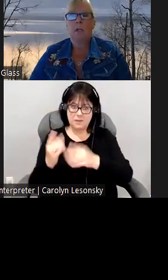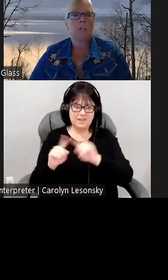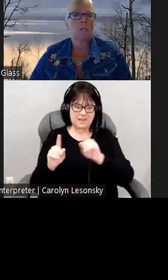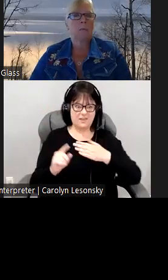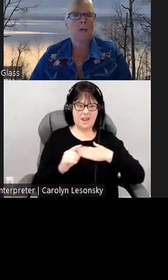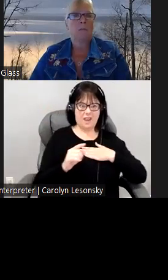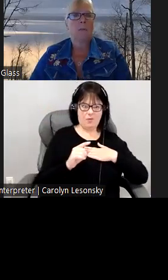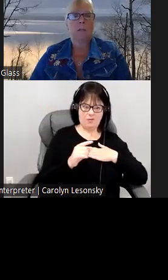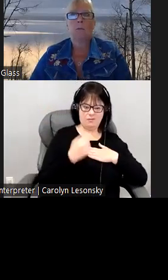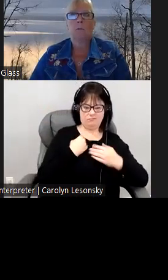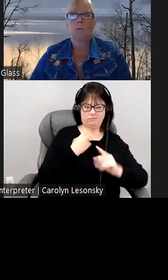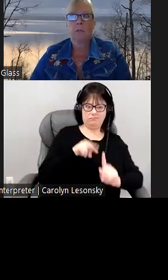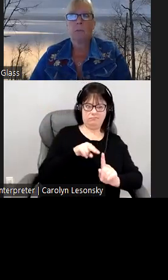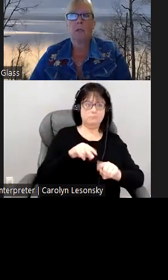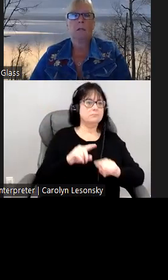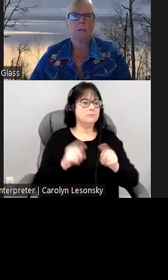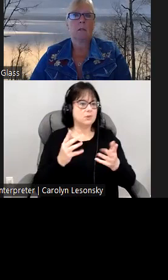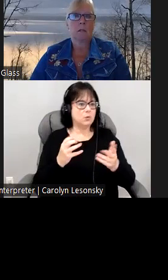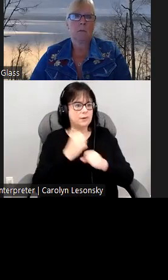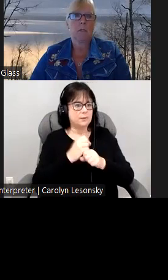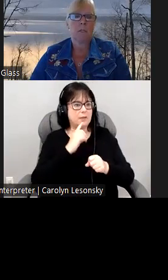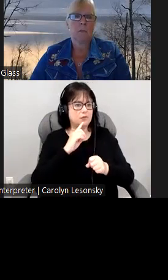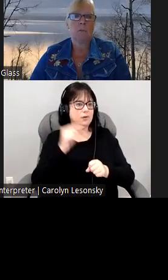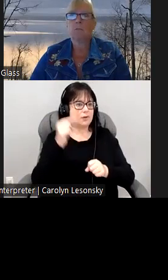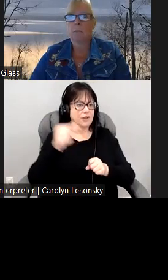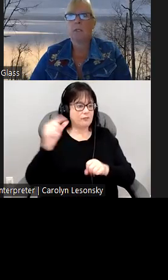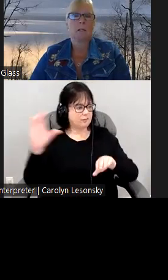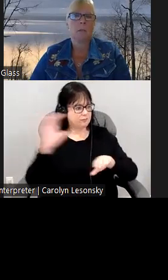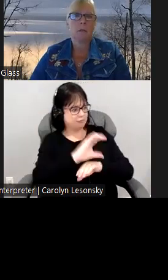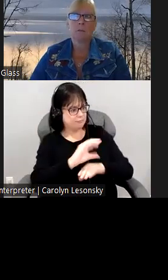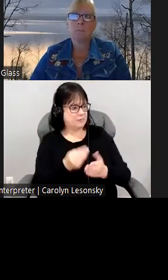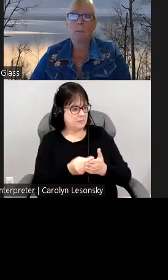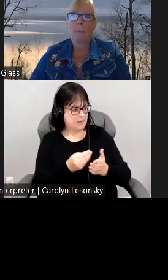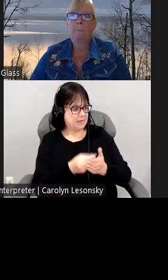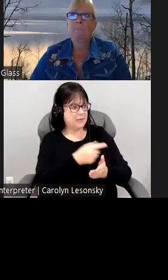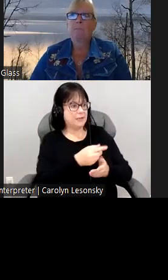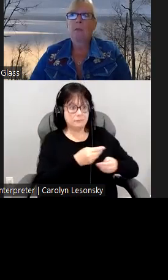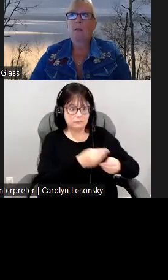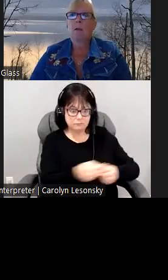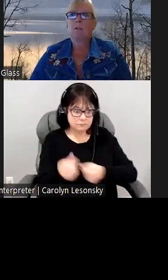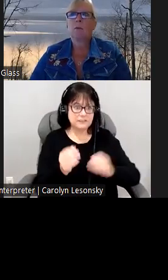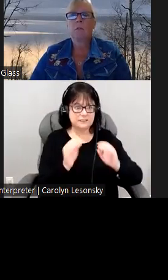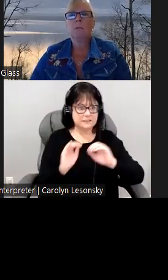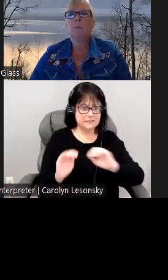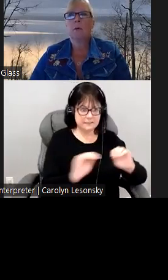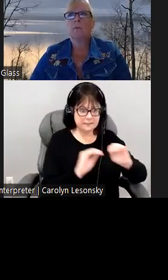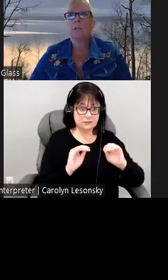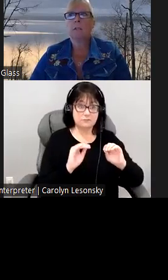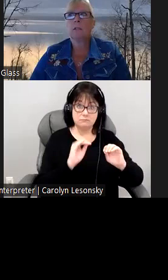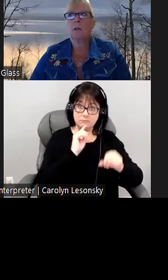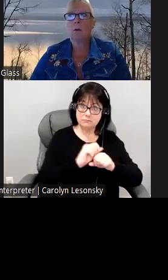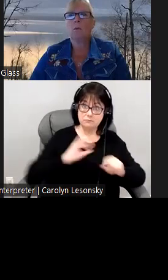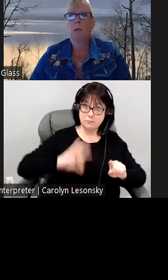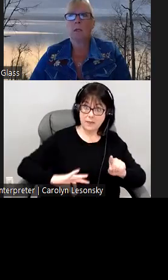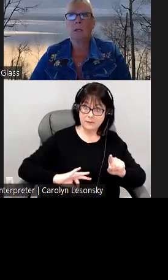is your agency providing value for the money that the government is giving you from our taxpayers? So it's really important for us